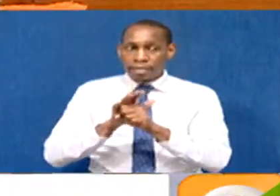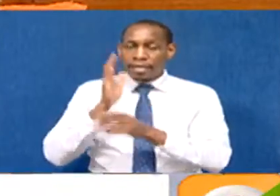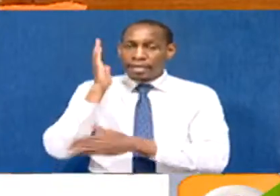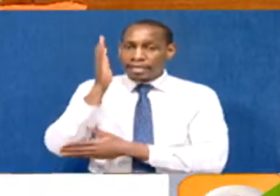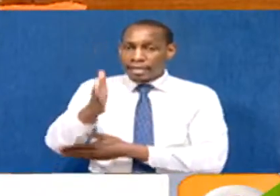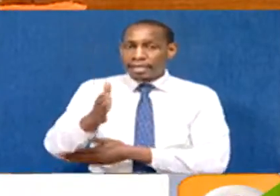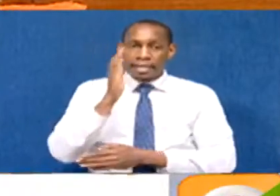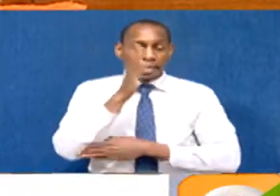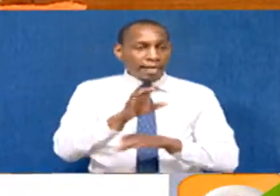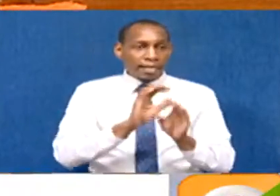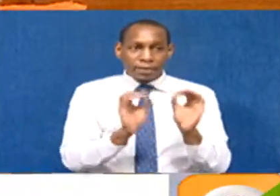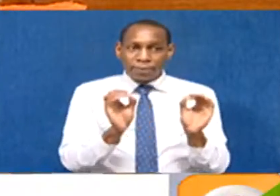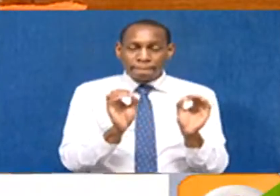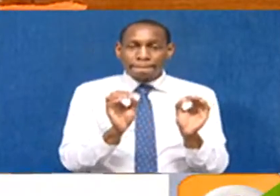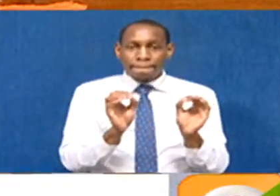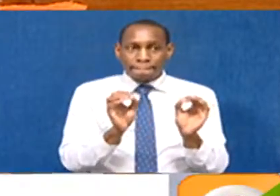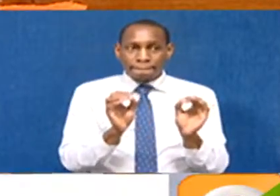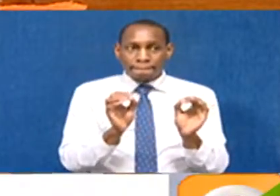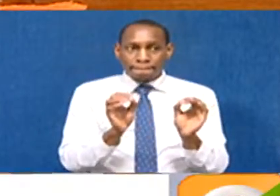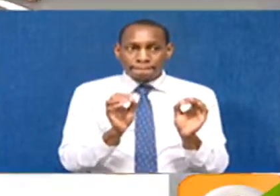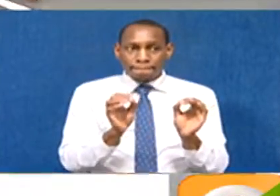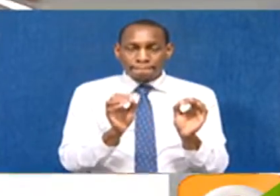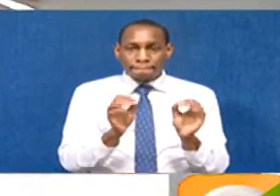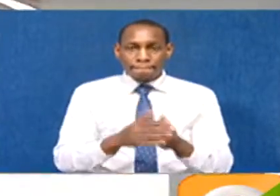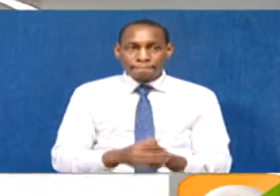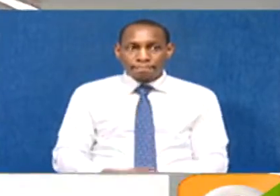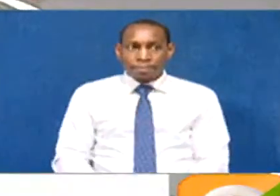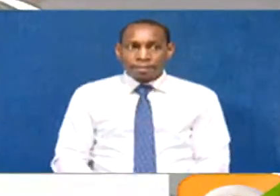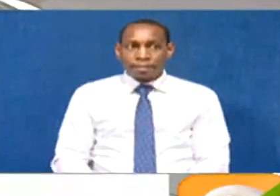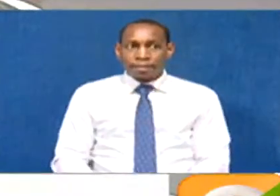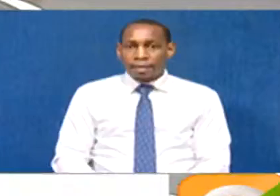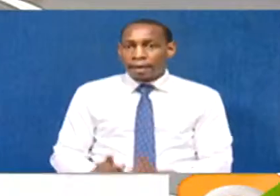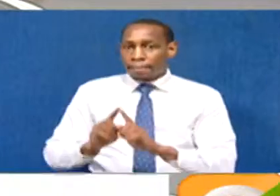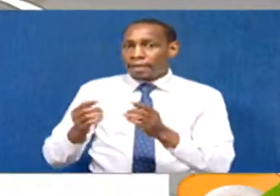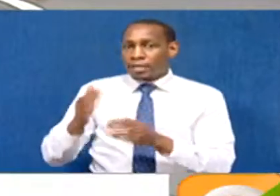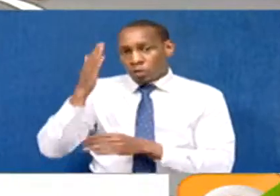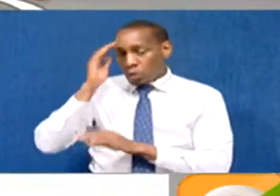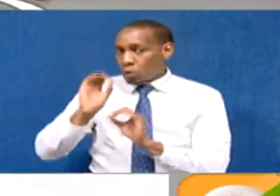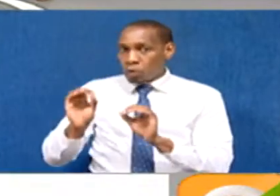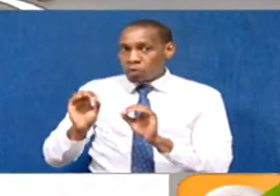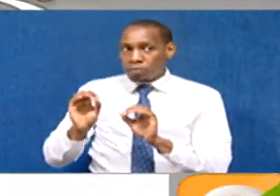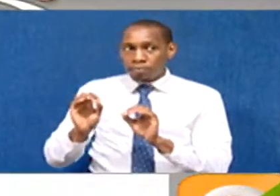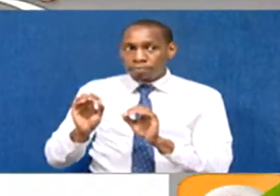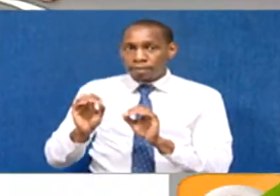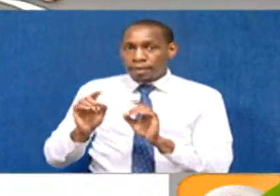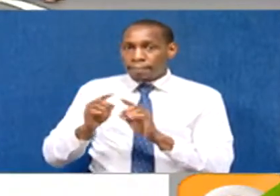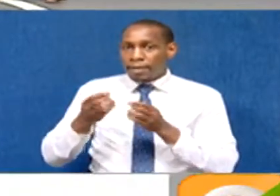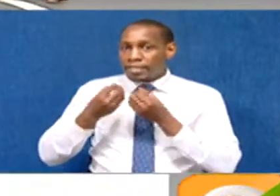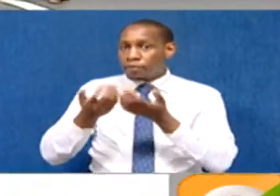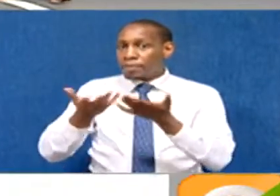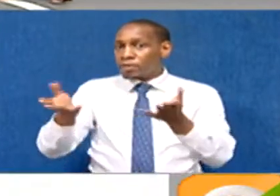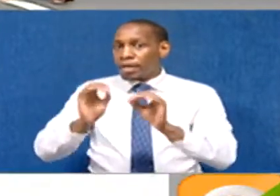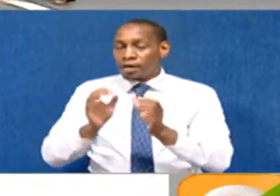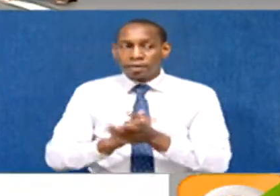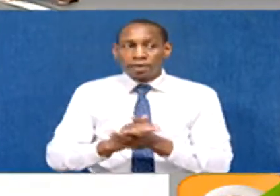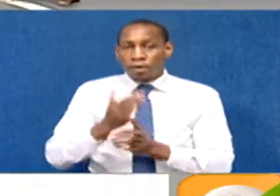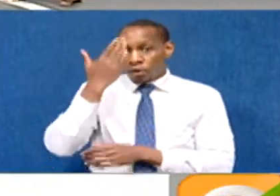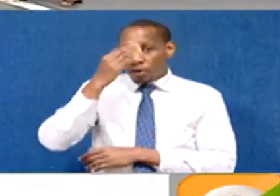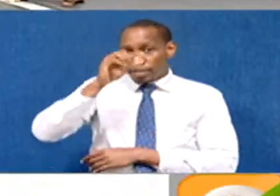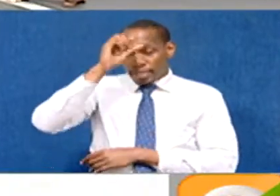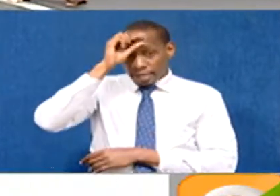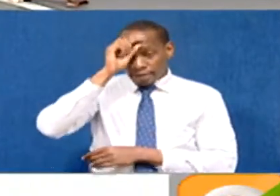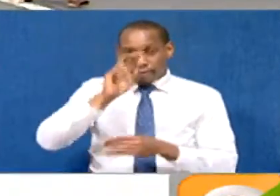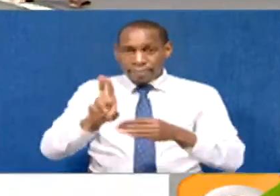Directly and indirectly. So how come we don't know this? How come it's not out there? Because the government